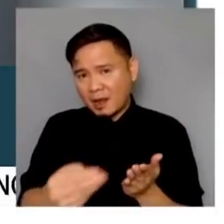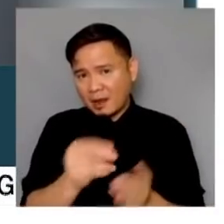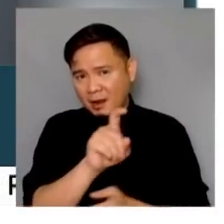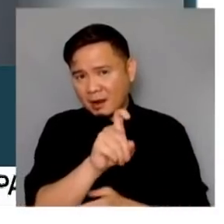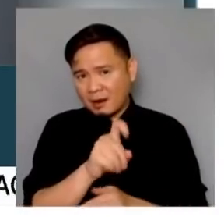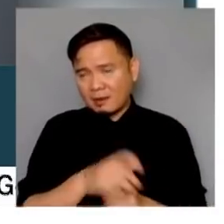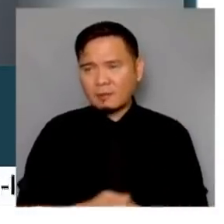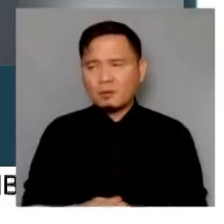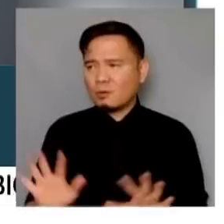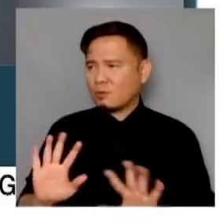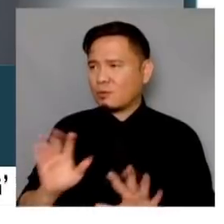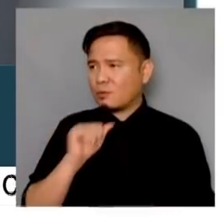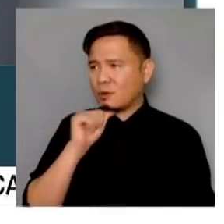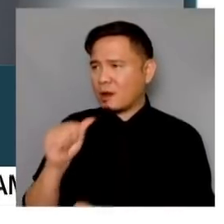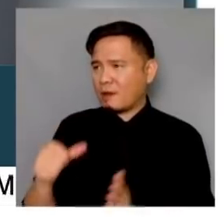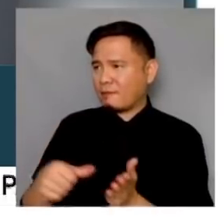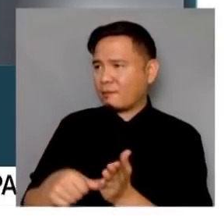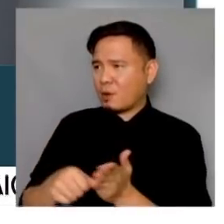no